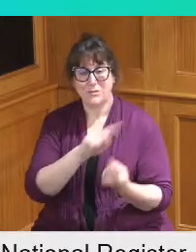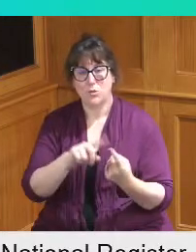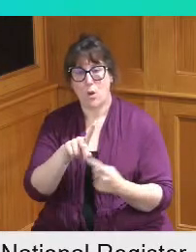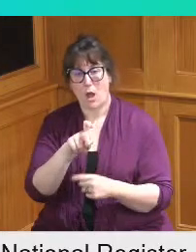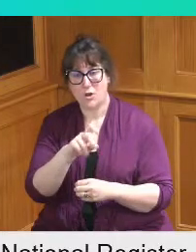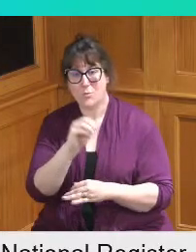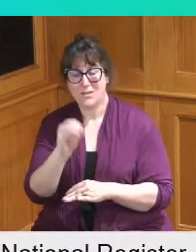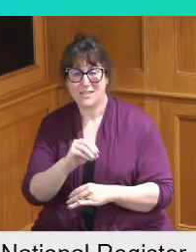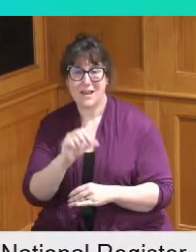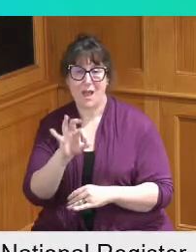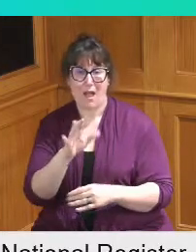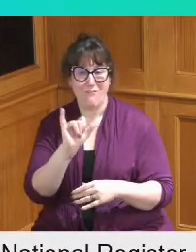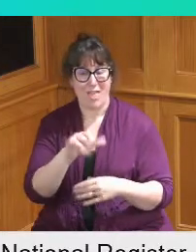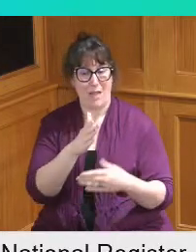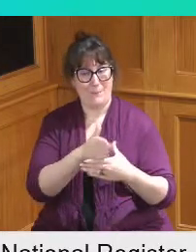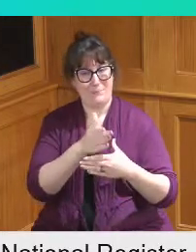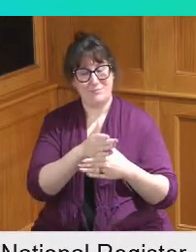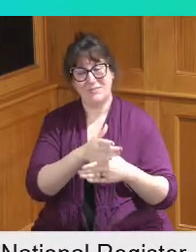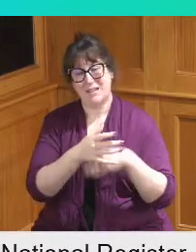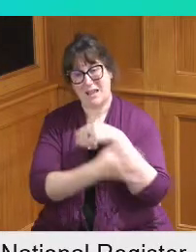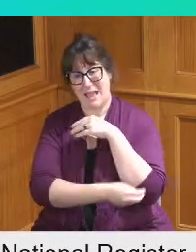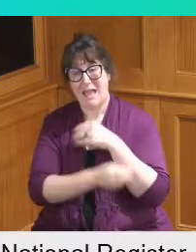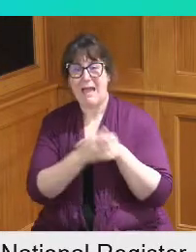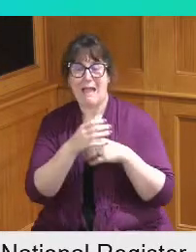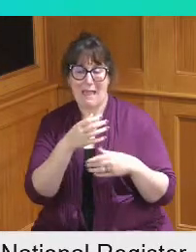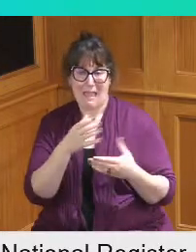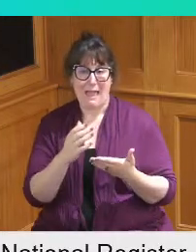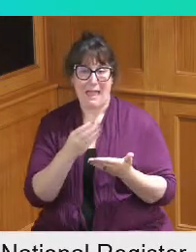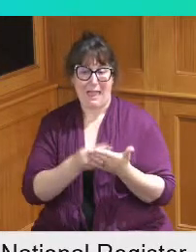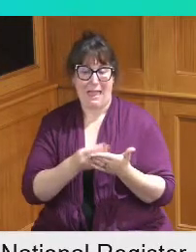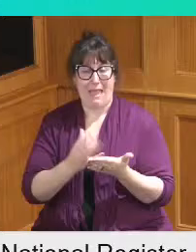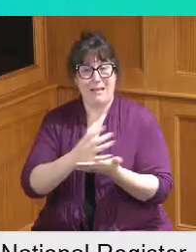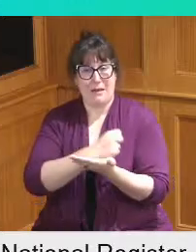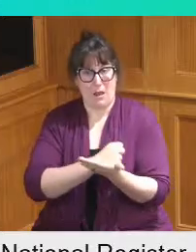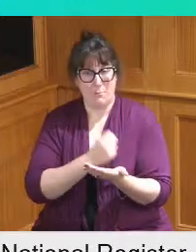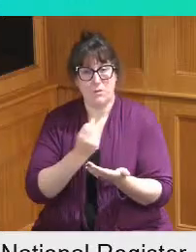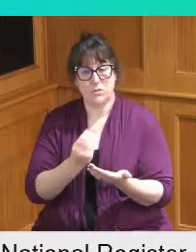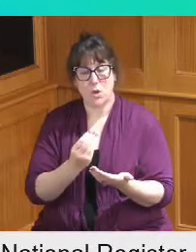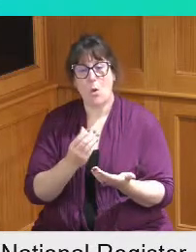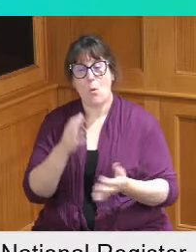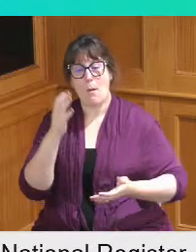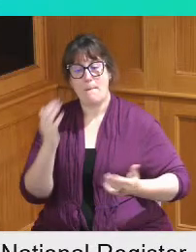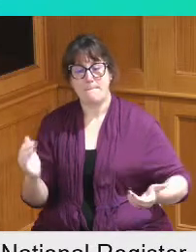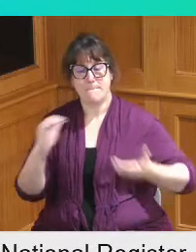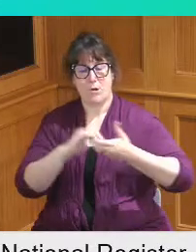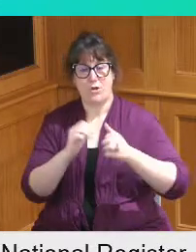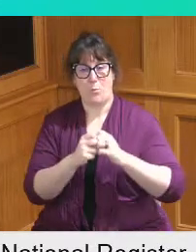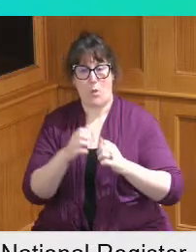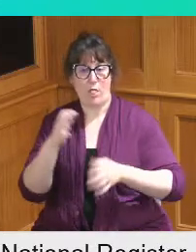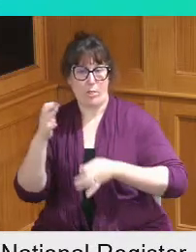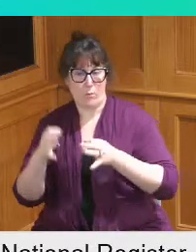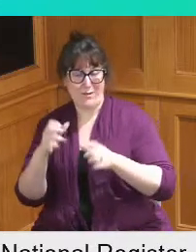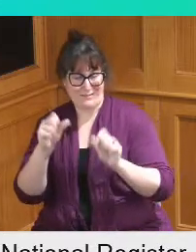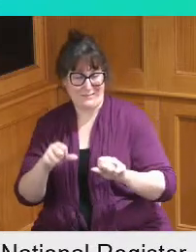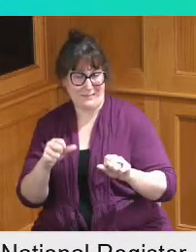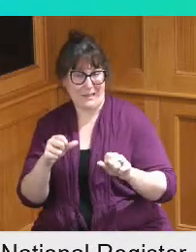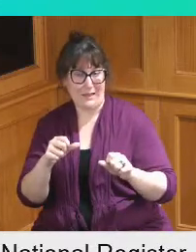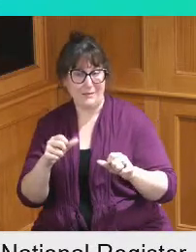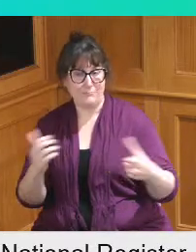income. So this type of development is going to require subsidies, so partnership with the port can bring their expertise to the